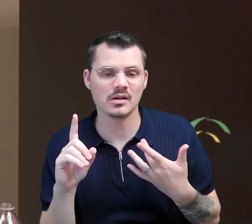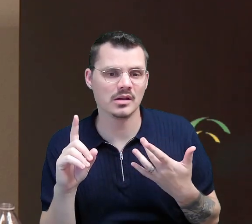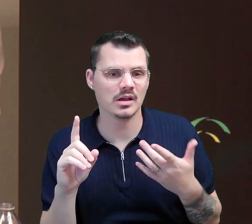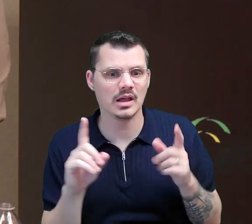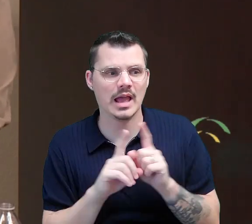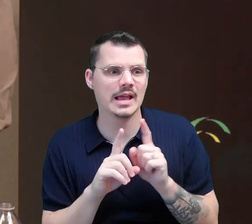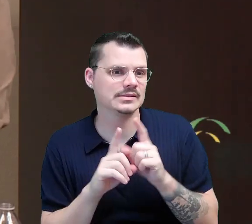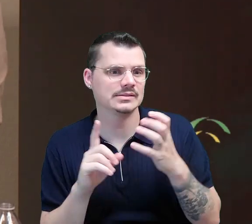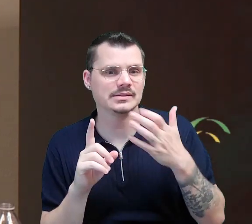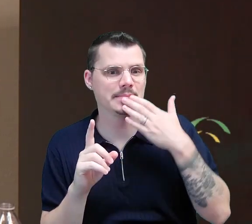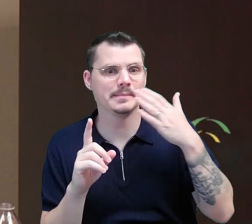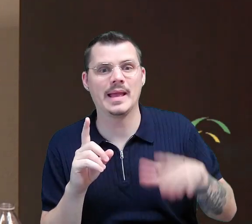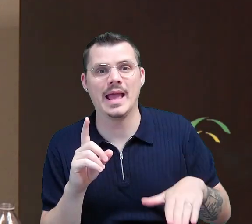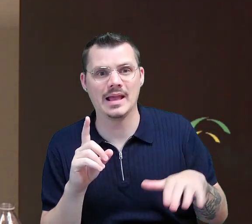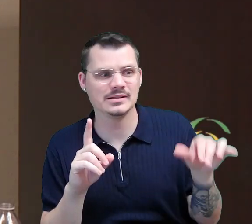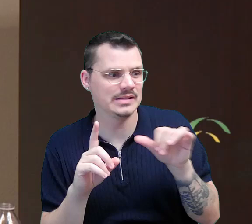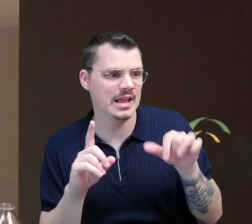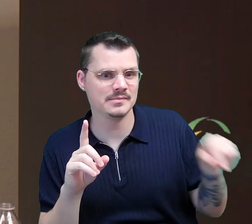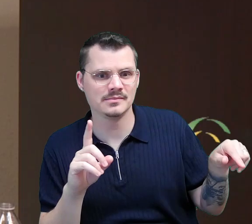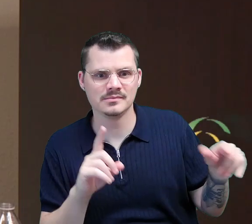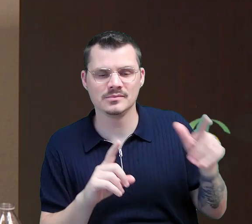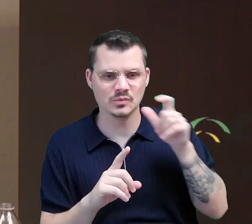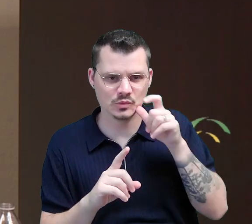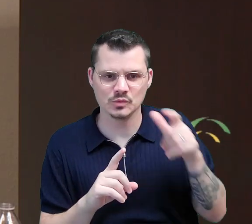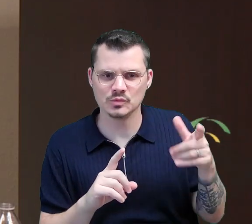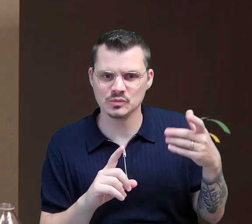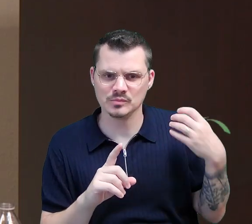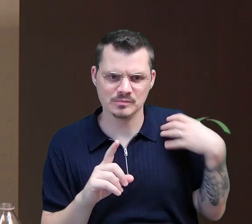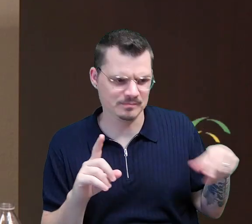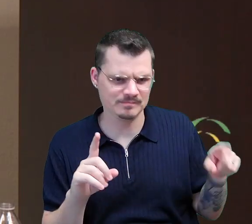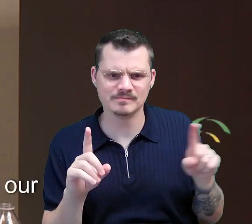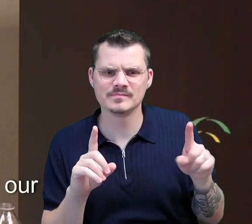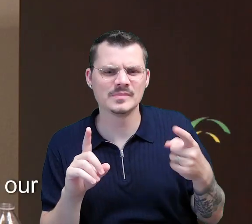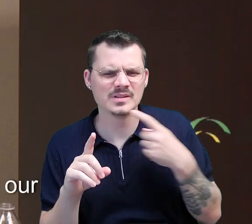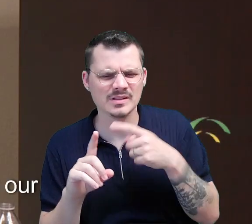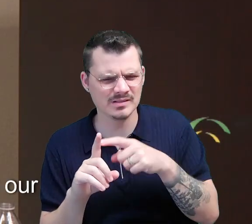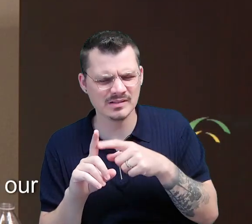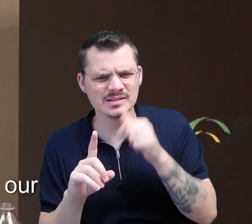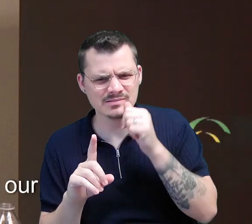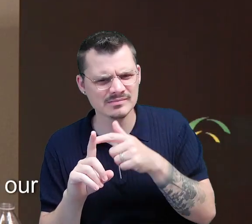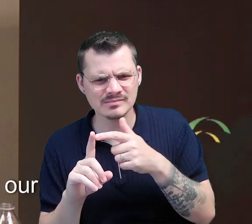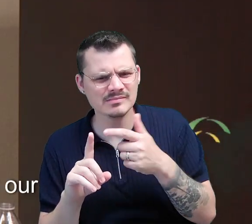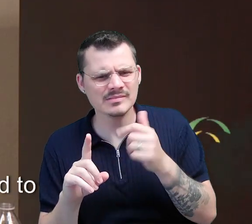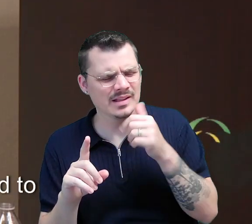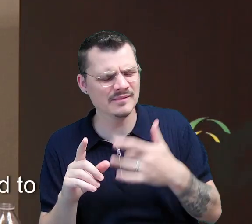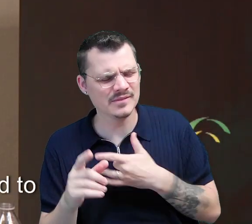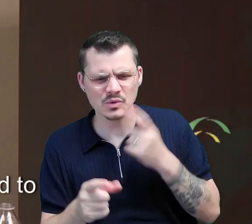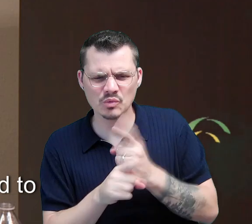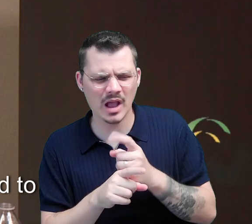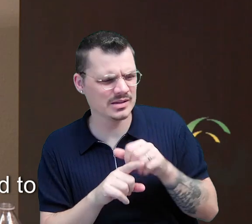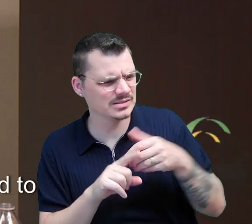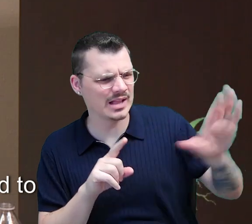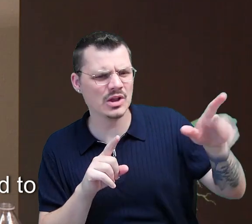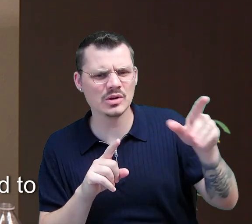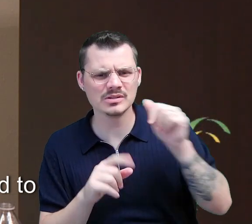bad as probably the tank felt. She said, it didn't seem right to just send away our sister, but that's